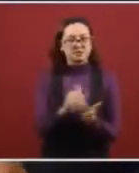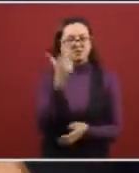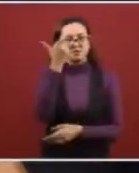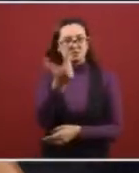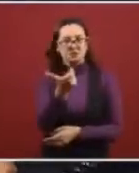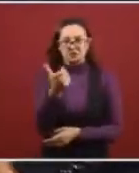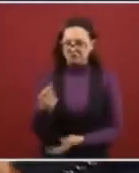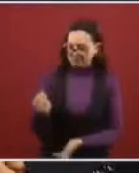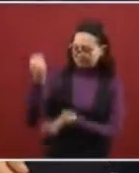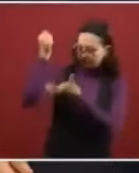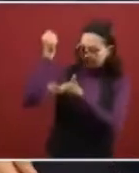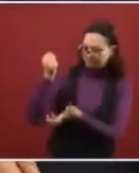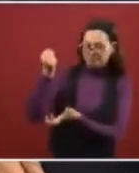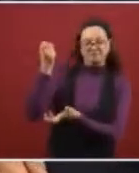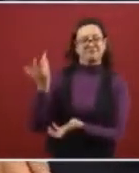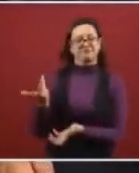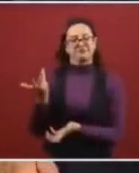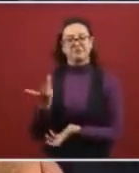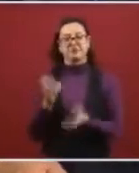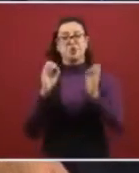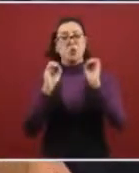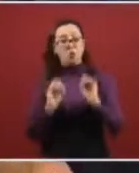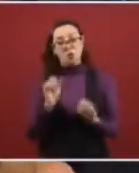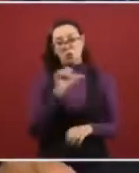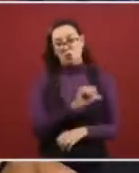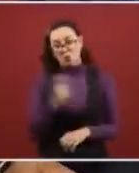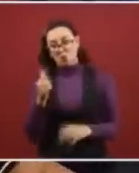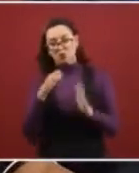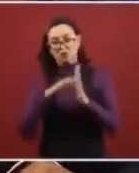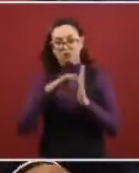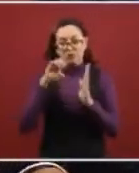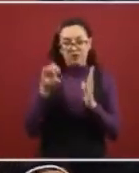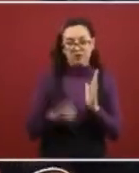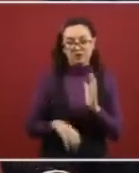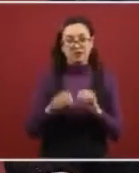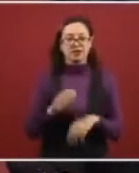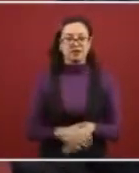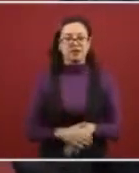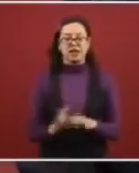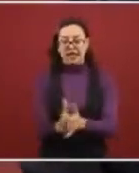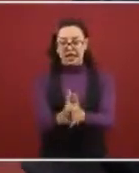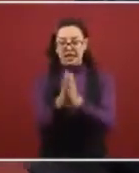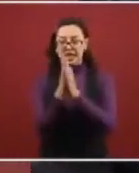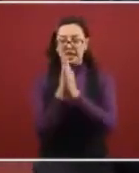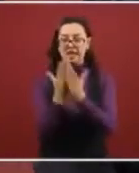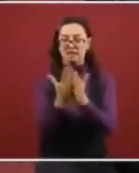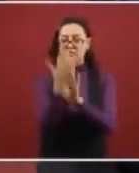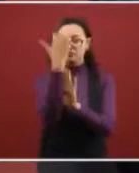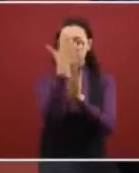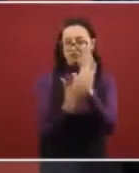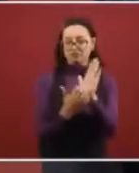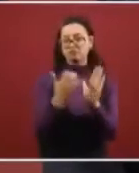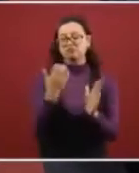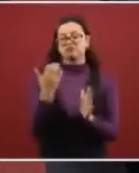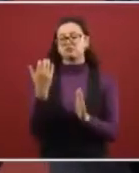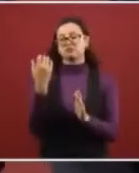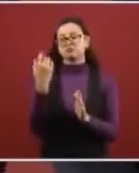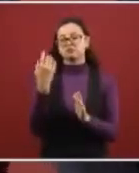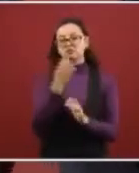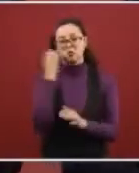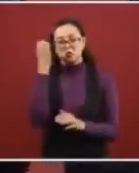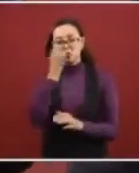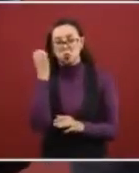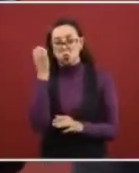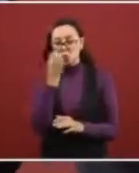50,000 million pesos. En la or in elaboración the de los libros de texto. Elaboration of the